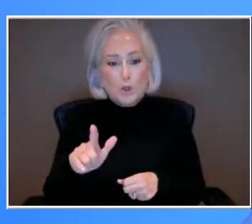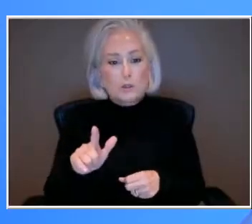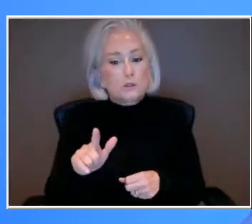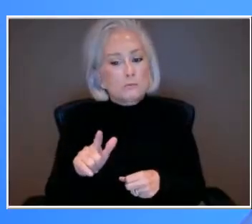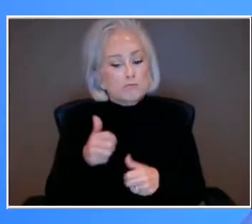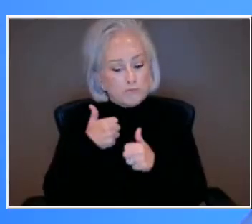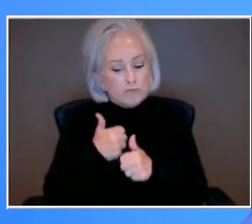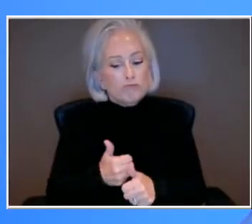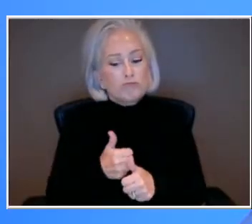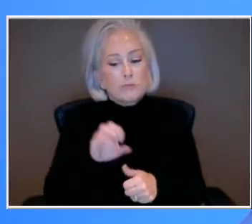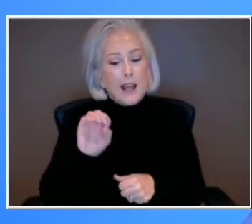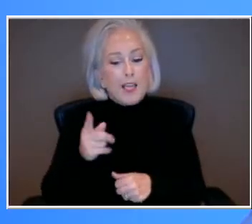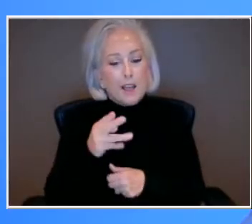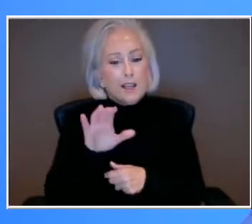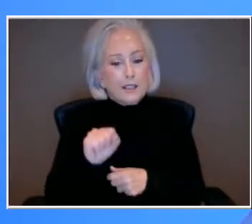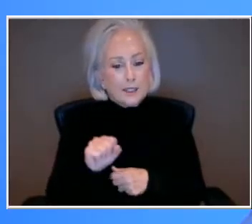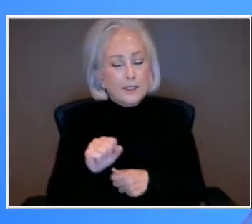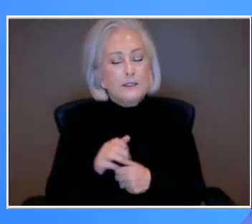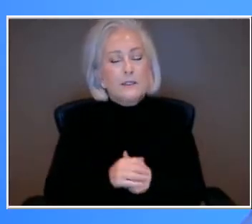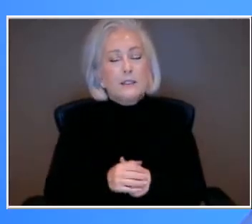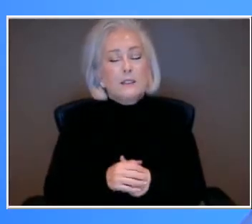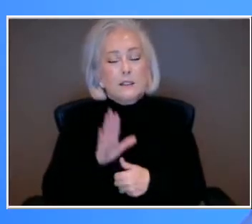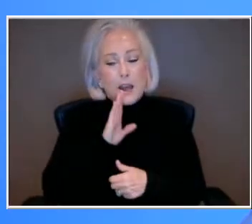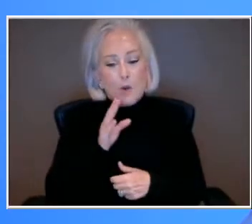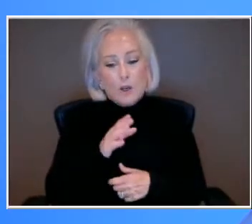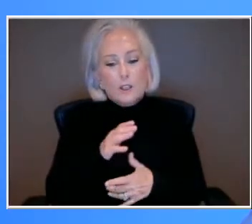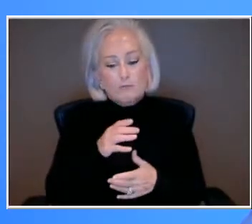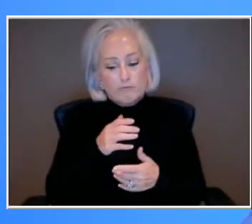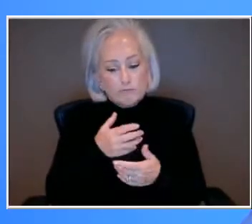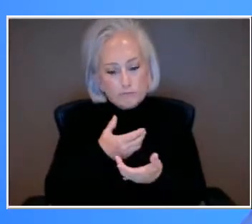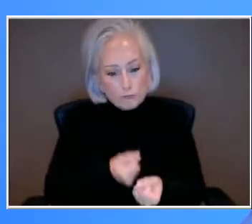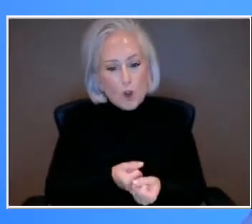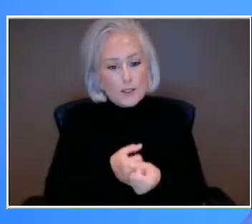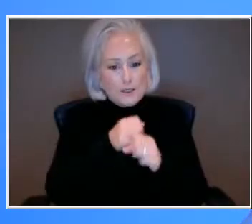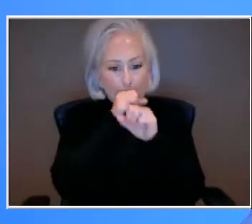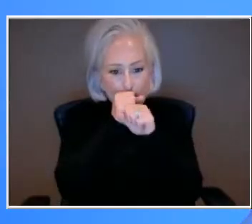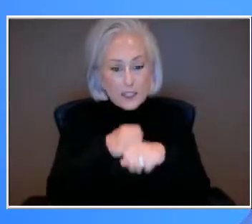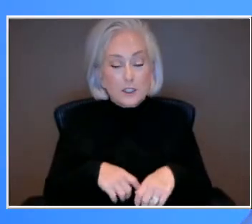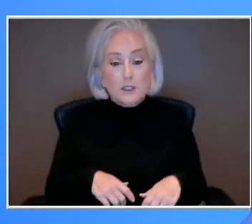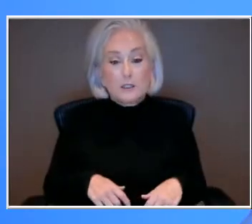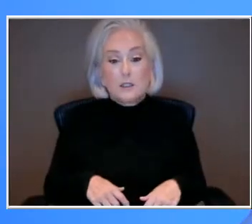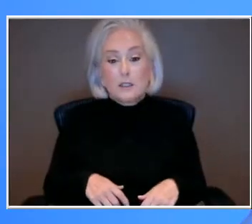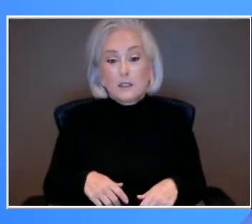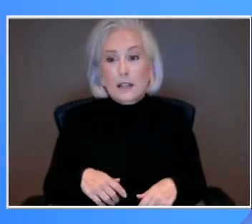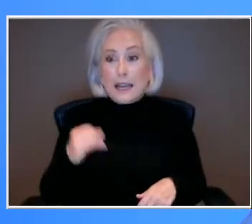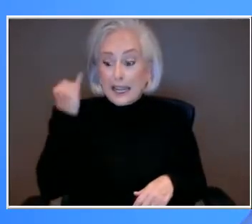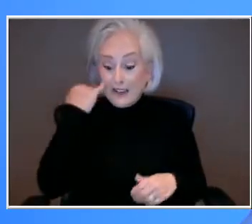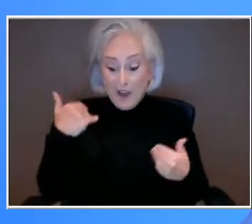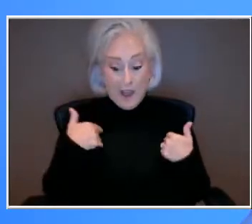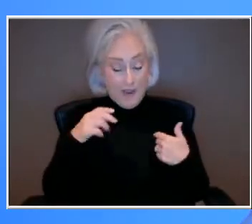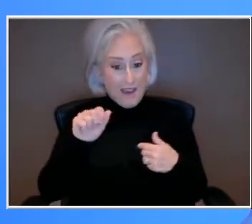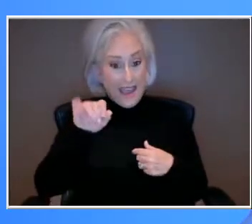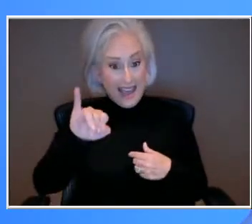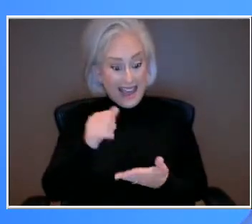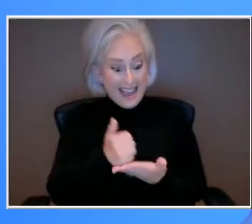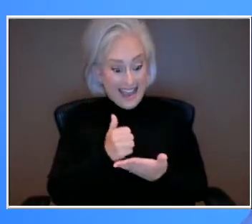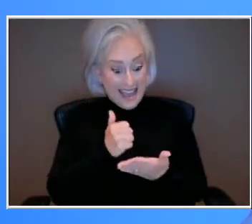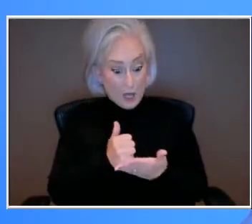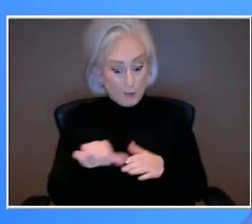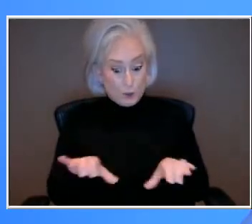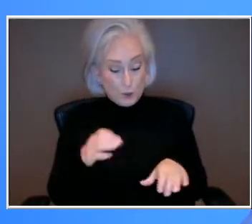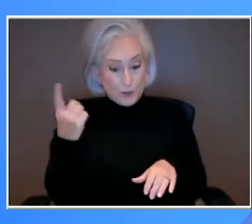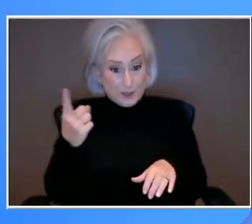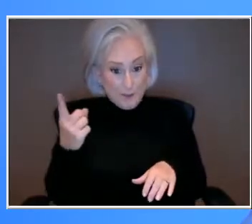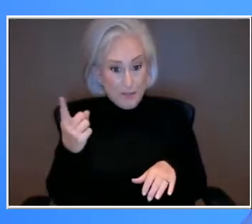and I know that's something that students that I work with have brought up. Like, I want, if I'm having AI help me just doing something diagnostically, how do